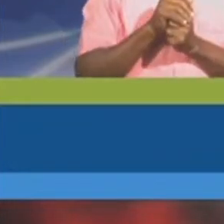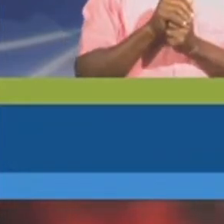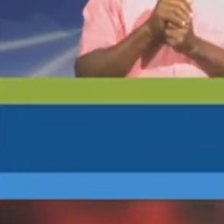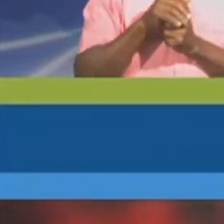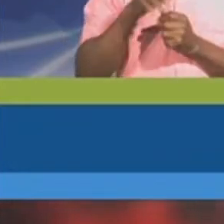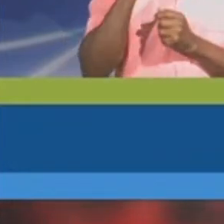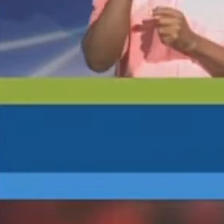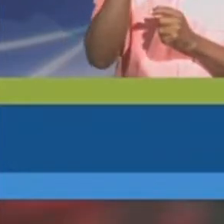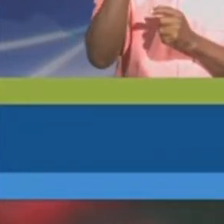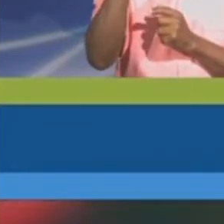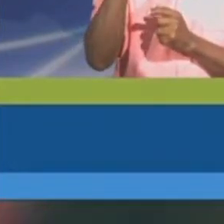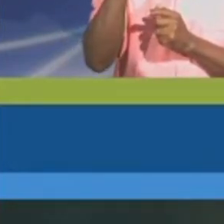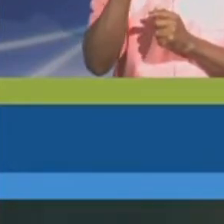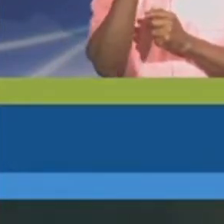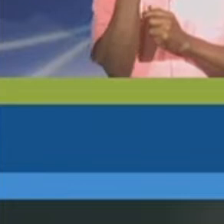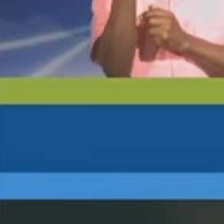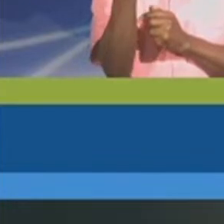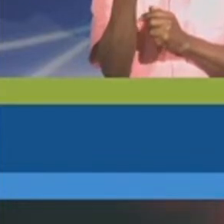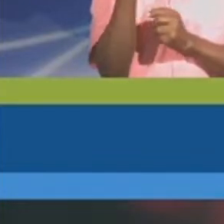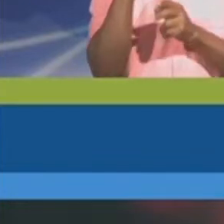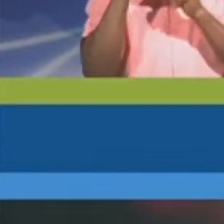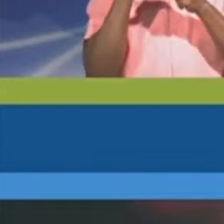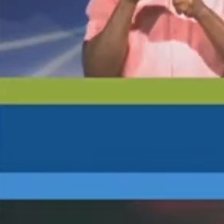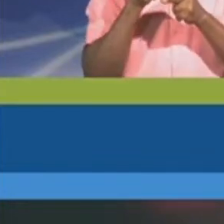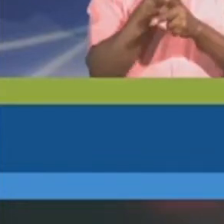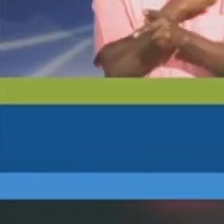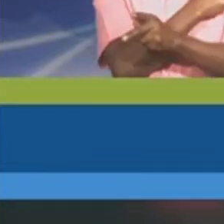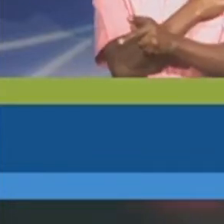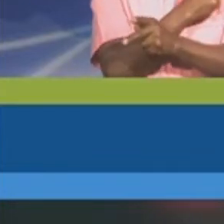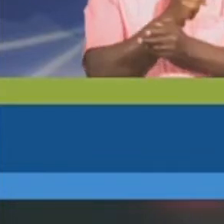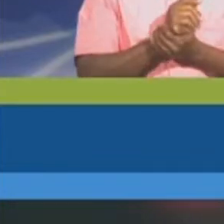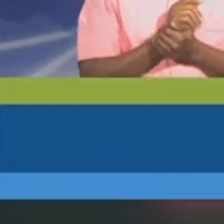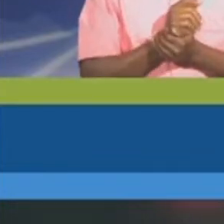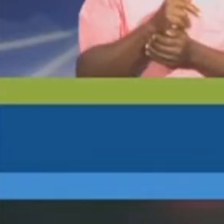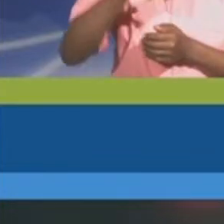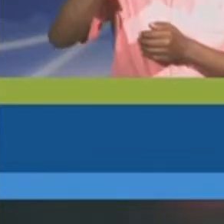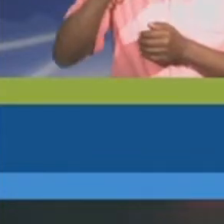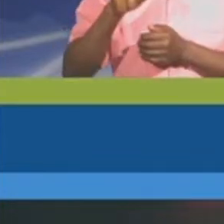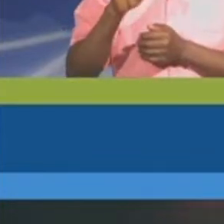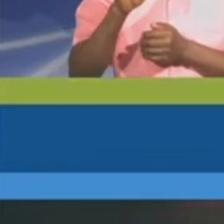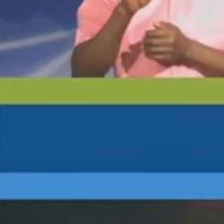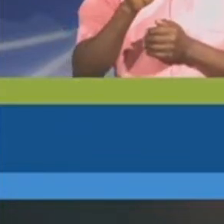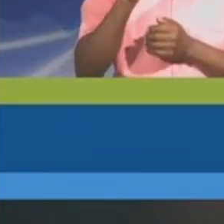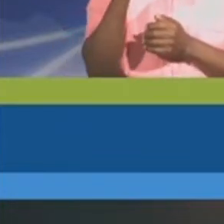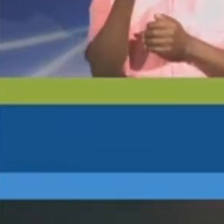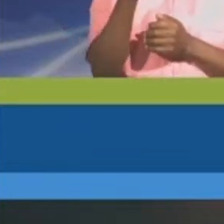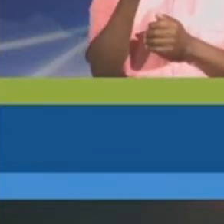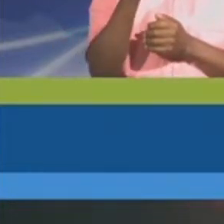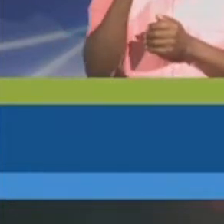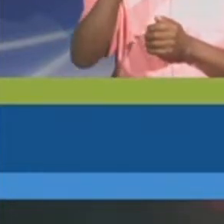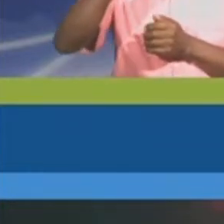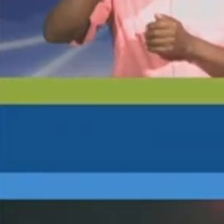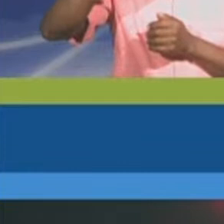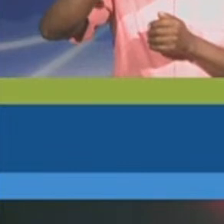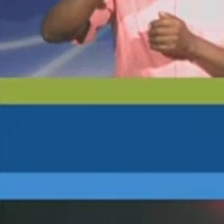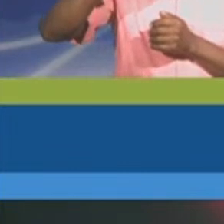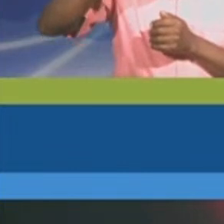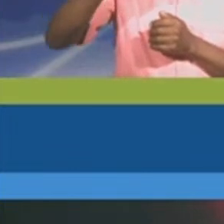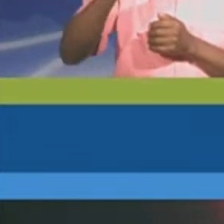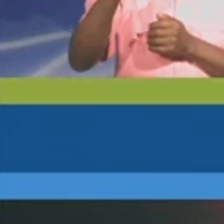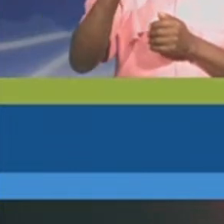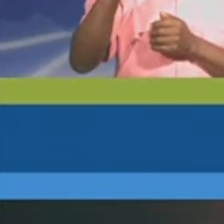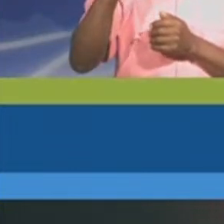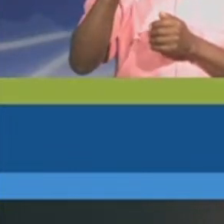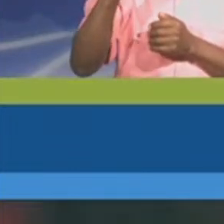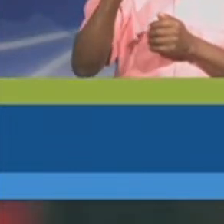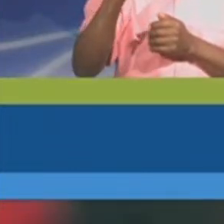Arima General Hospital, there are 14 persons. Point Fortin Area Hospital, 10. St. James Medical Complex, 21. Scarborough